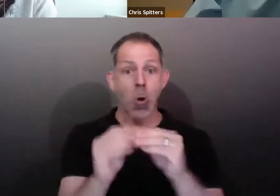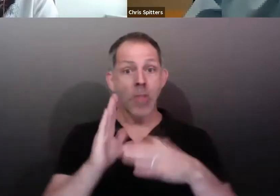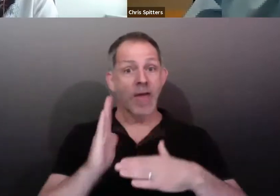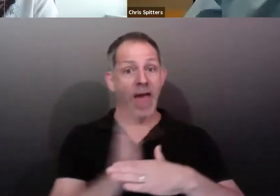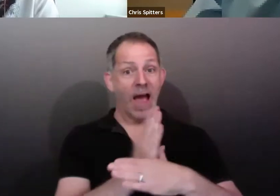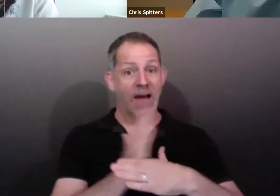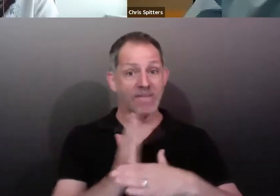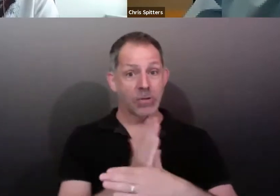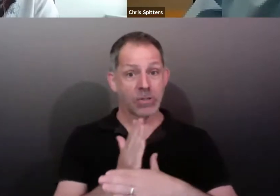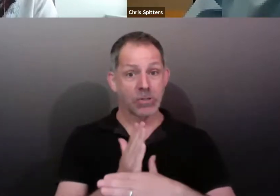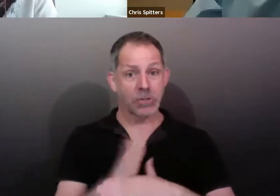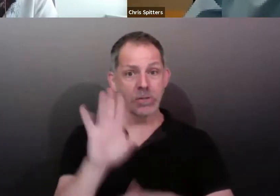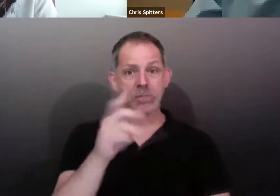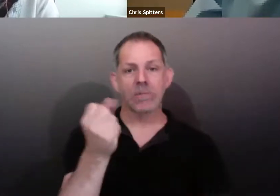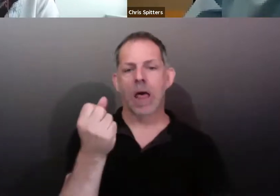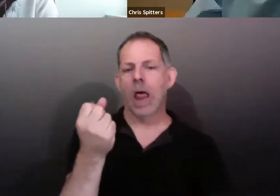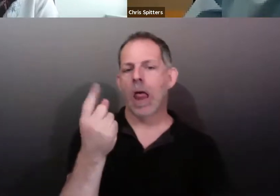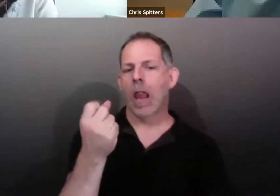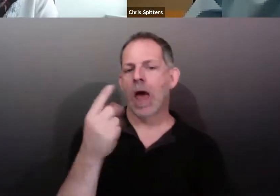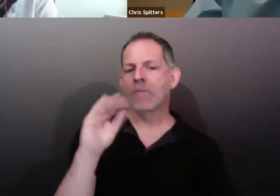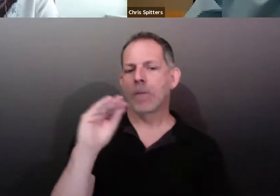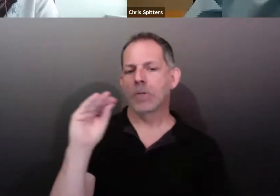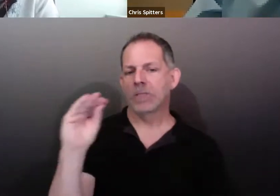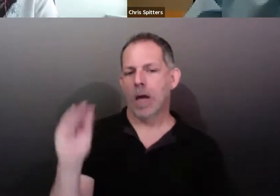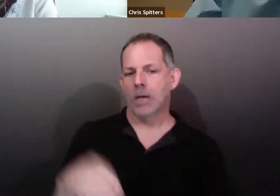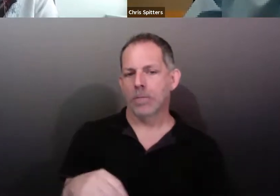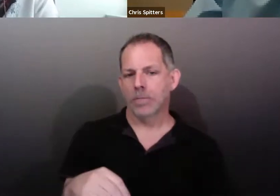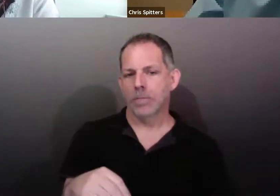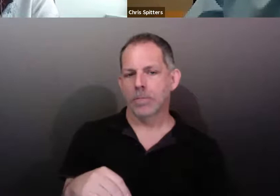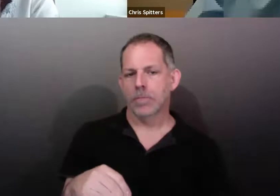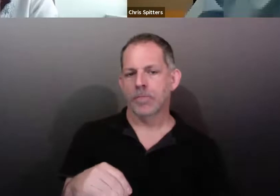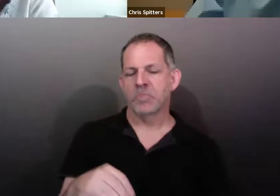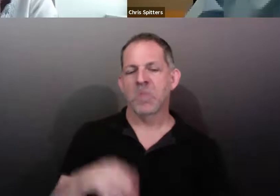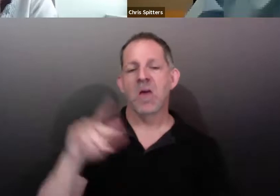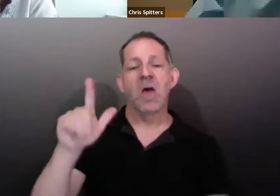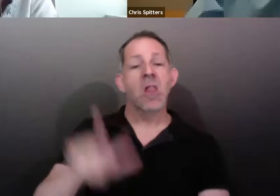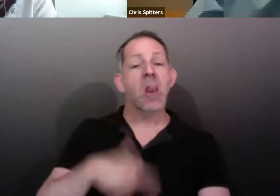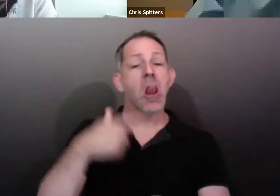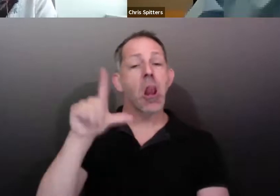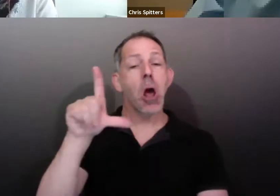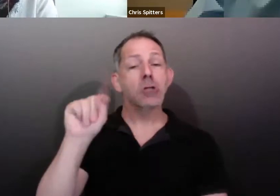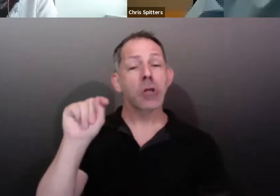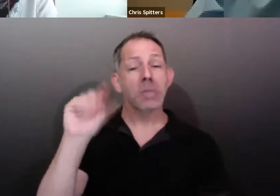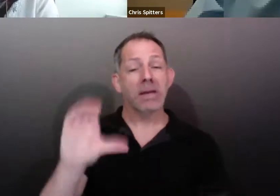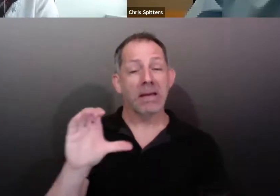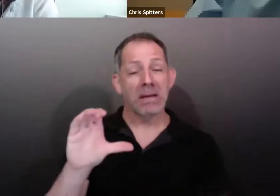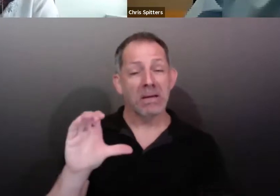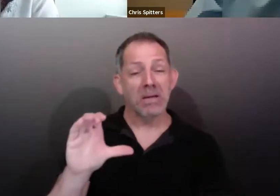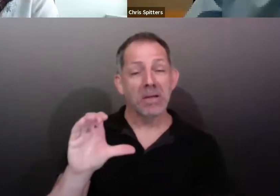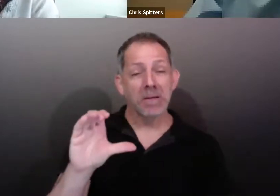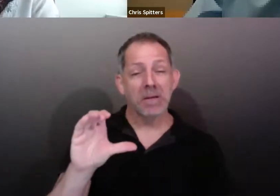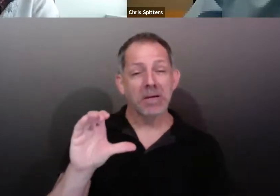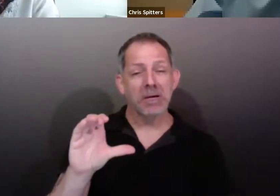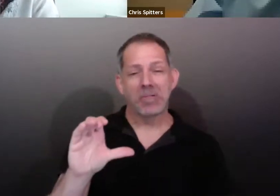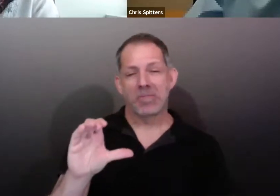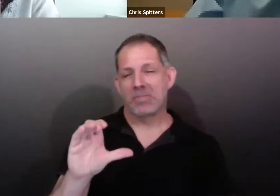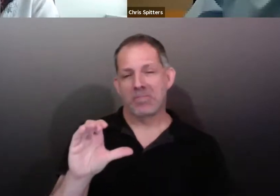we're not seeing the widespread involvement of, you know, dozens of cases across multiple facilities. It's